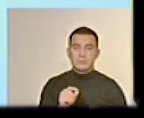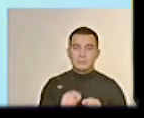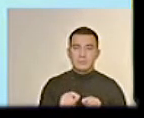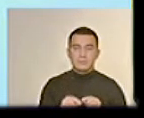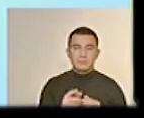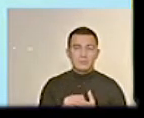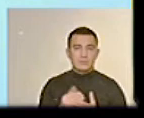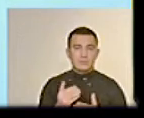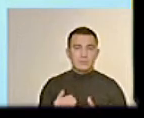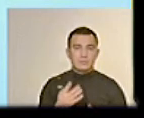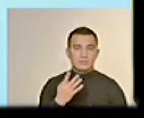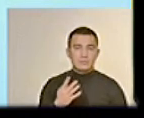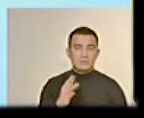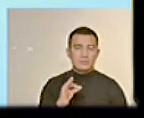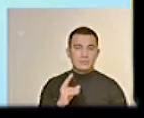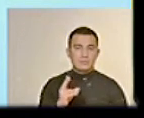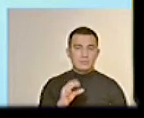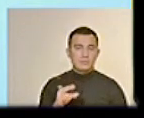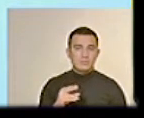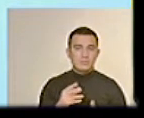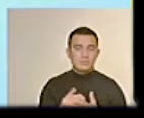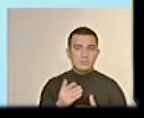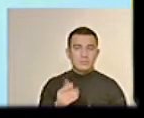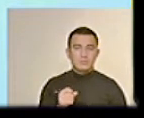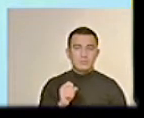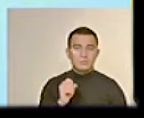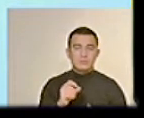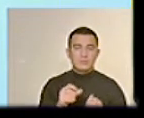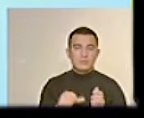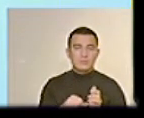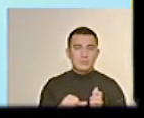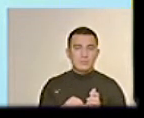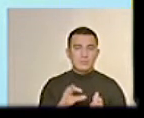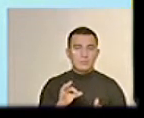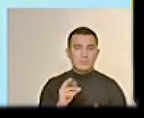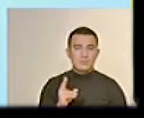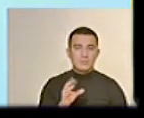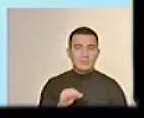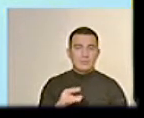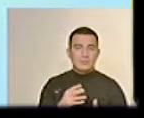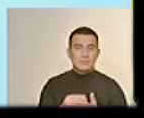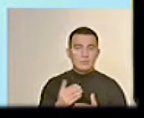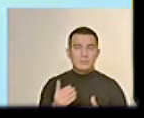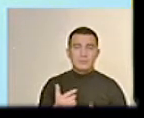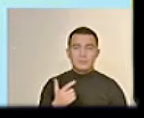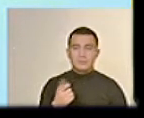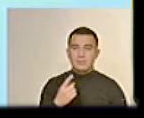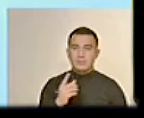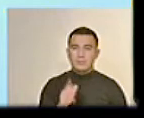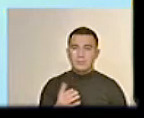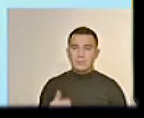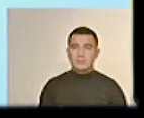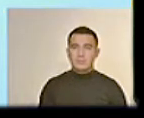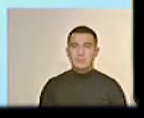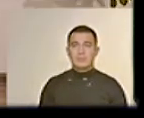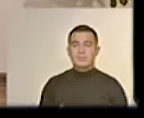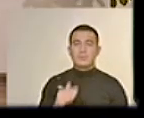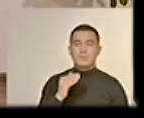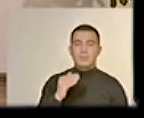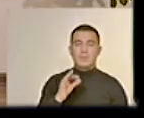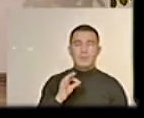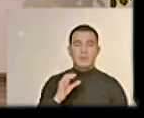oltin gugurt 4 oksidni, keyin oltin gugurt 6 oksidni hosil qiladi. Bu gaz. Keyingi moddamiz, ya'ni